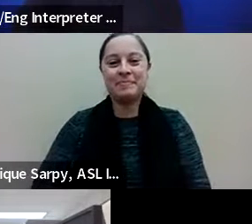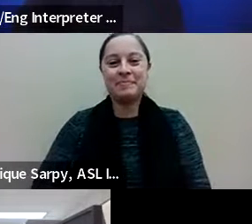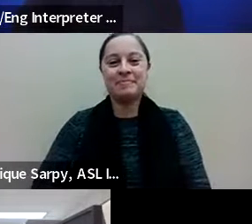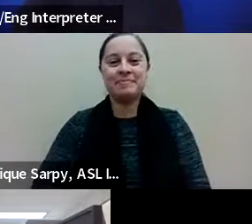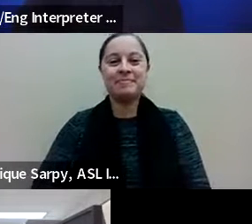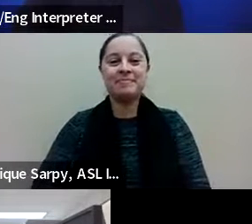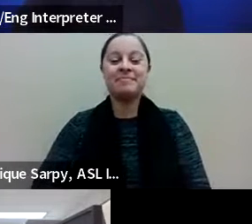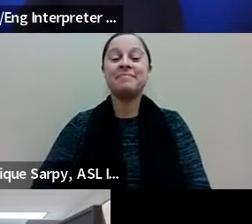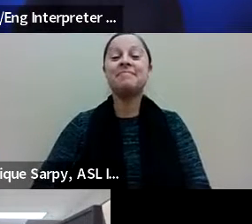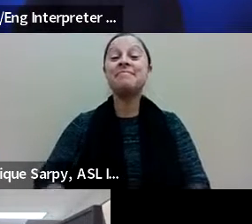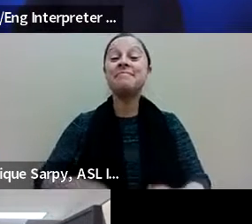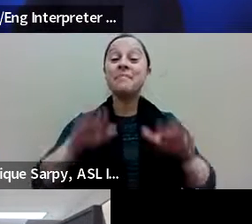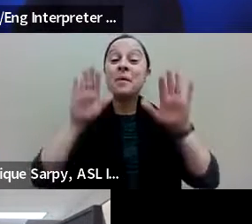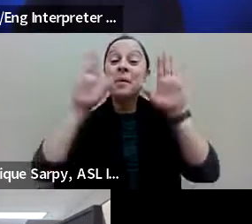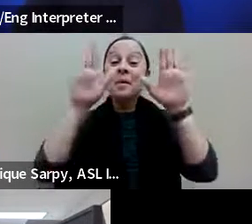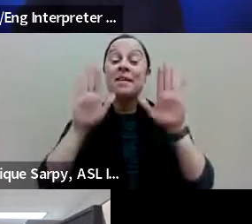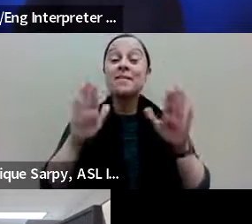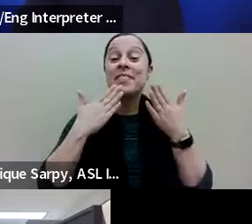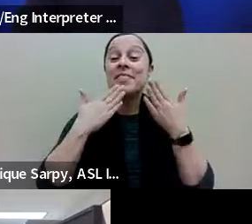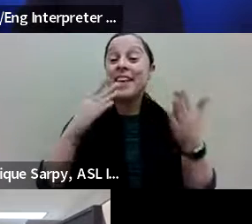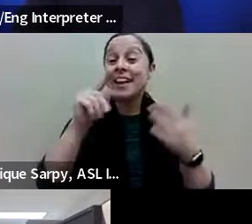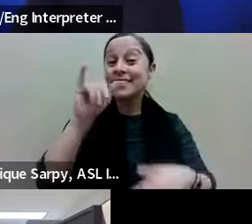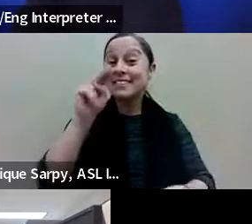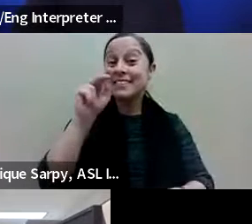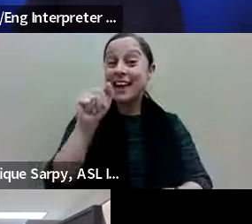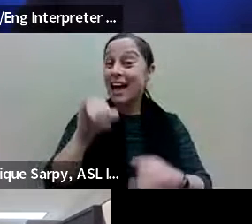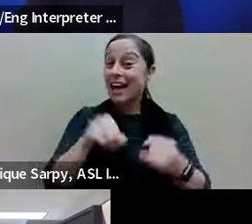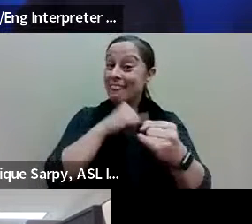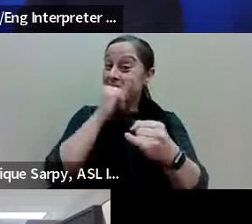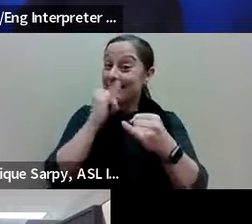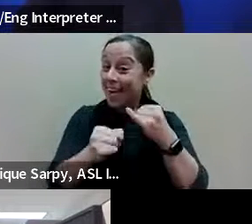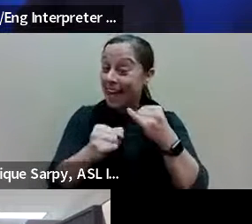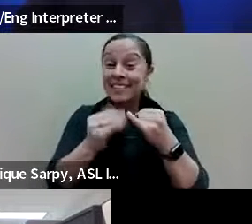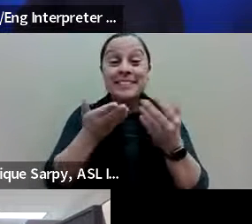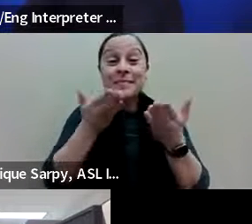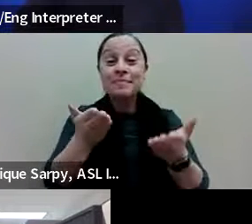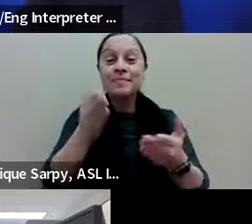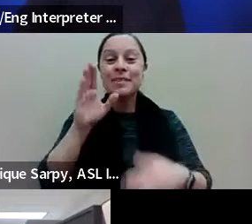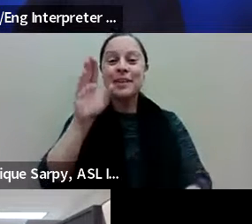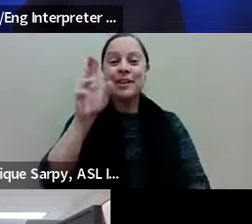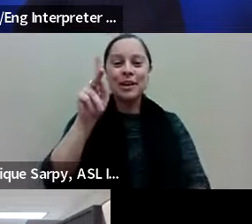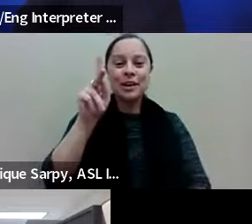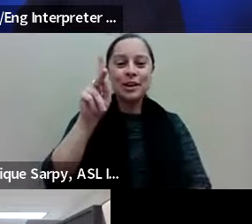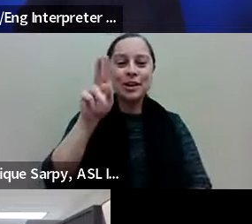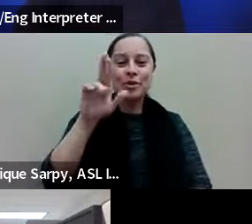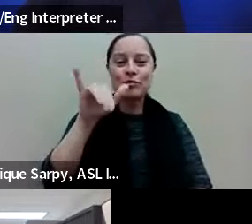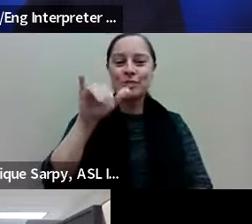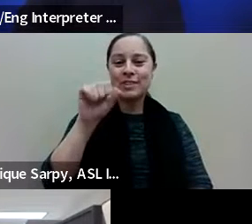Wonderful. Thank you, Tina. And last but not least, I'll pass it over to Krystal to introduce yourself.